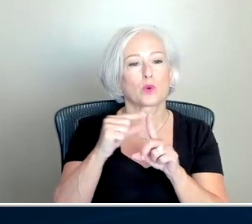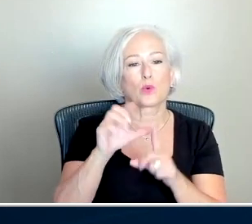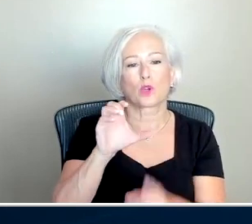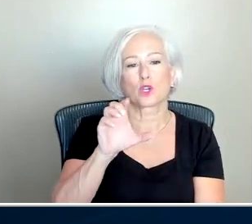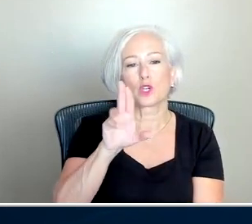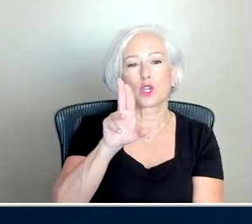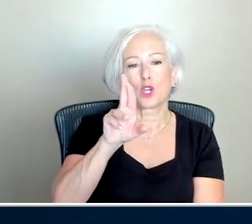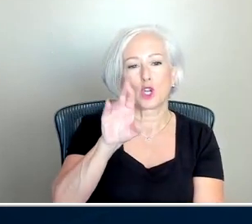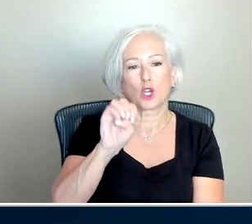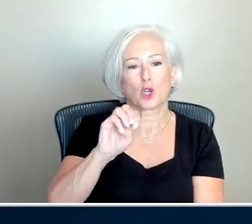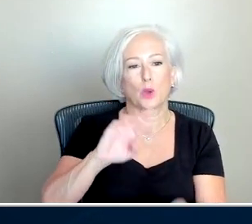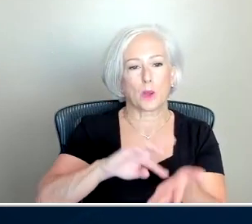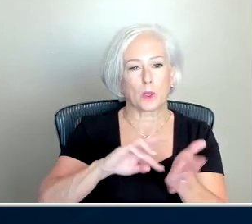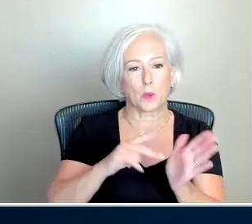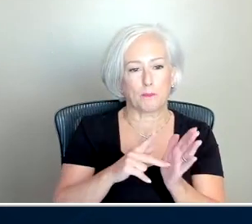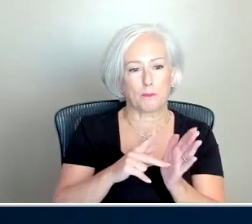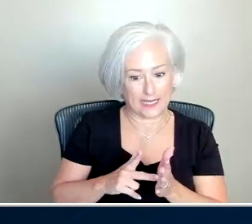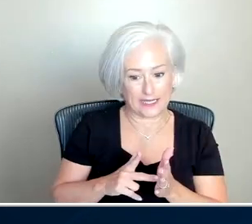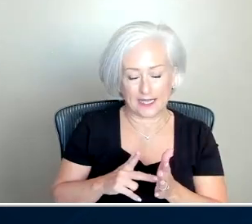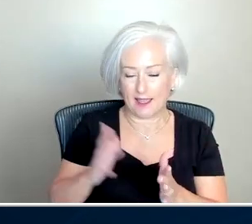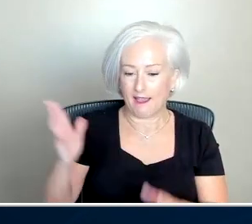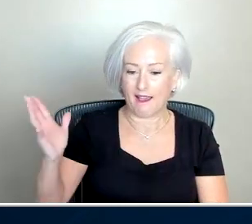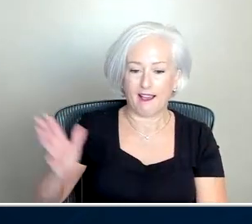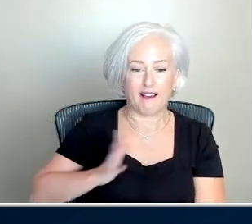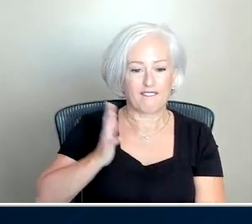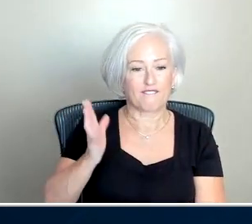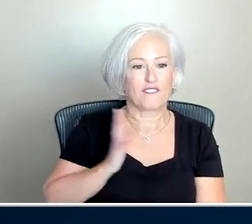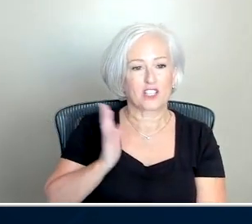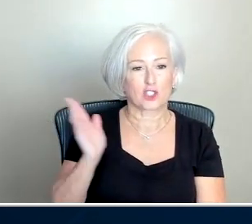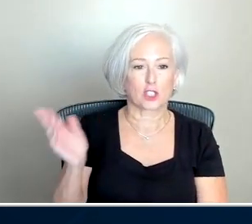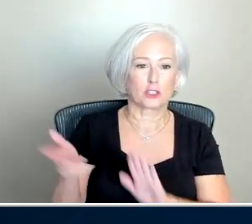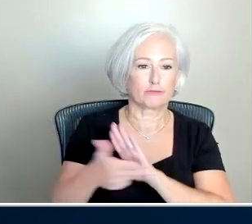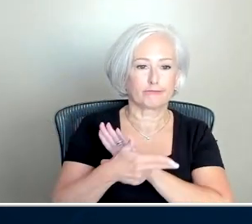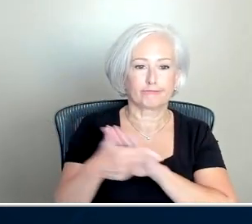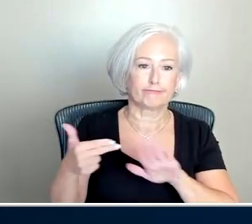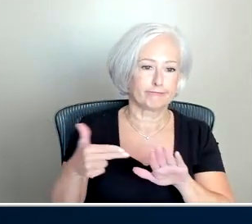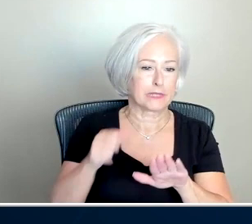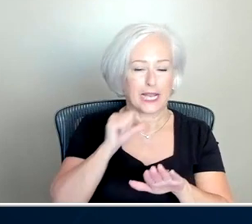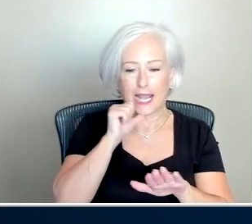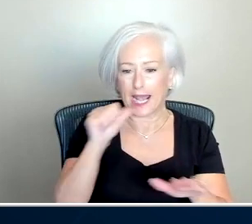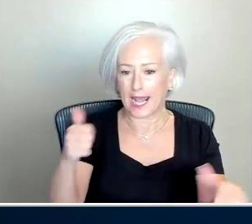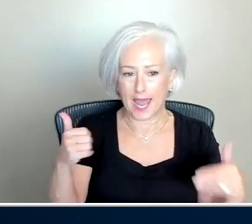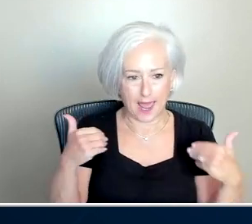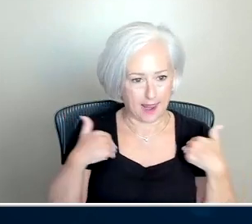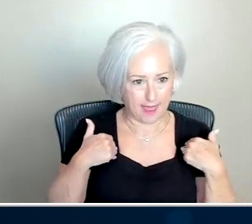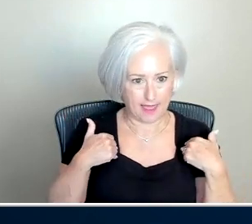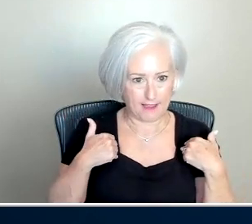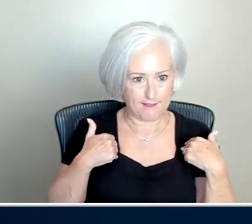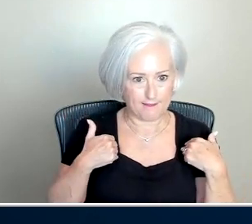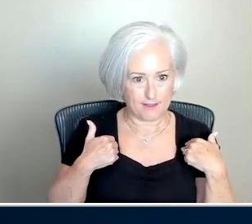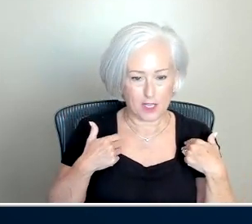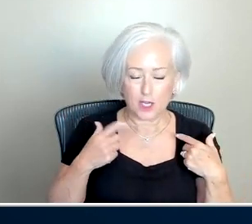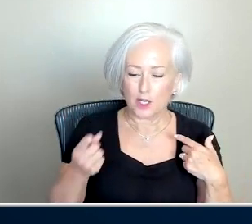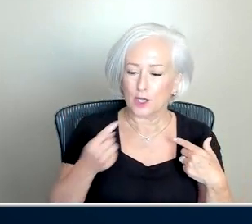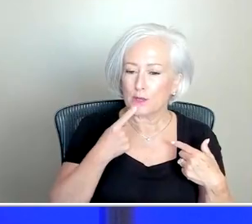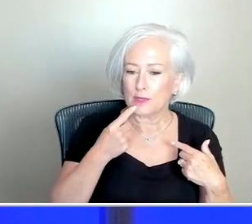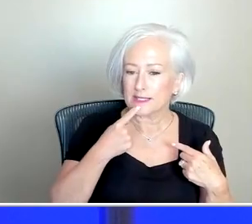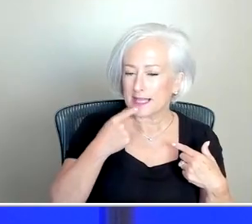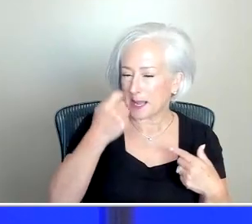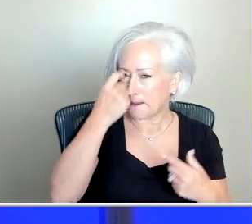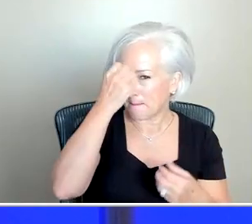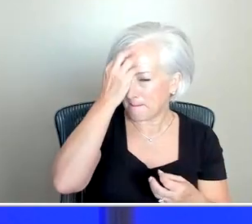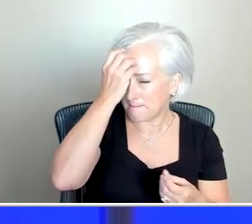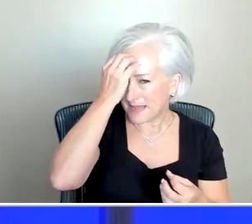is officially cured. You talk about how mentally he still has to worry a little bit. But Marcy Right. wants clarification. So cured is